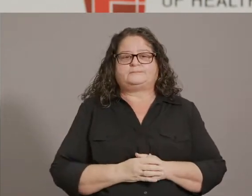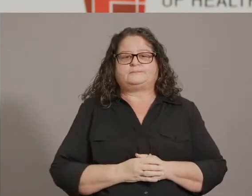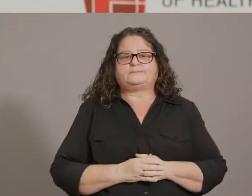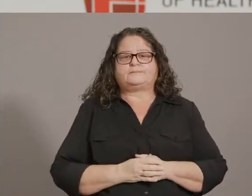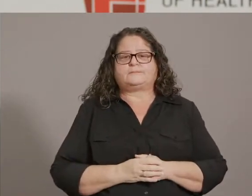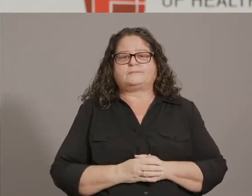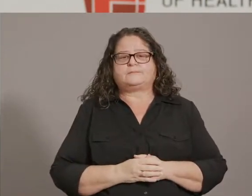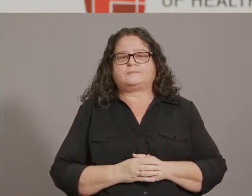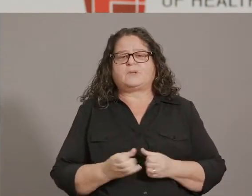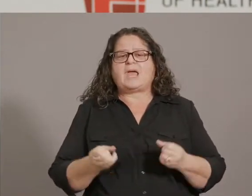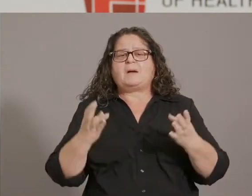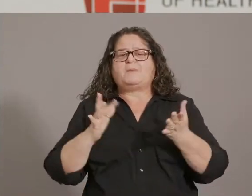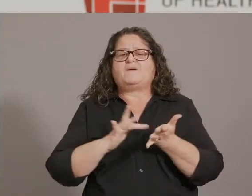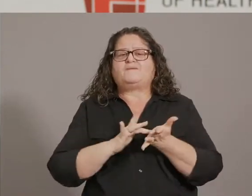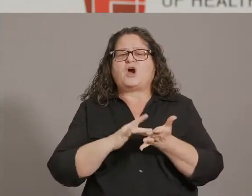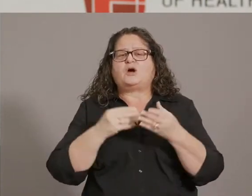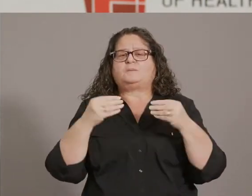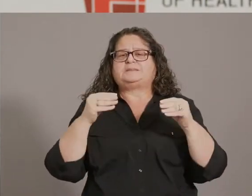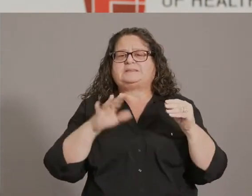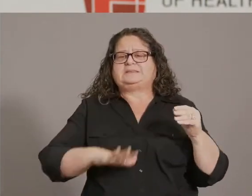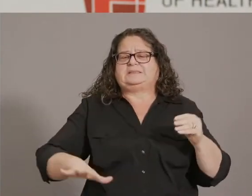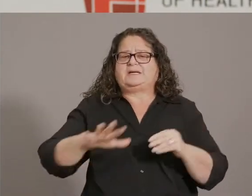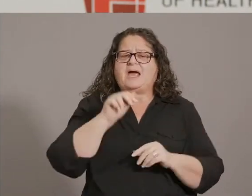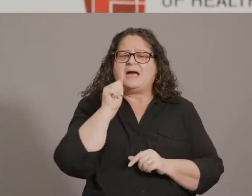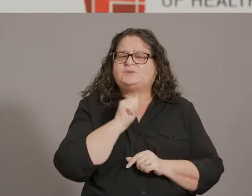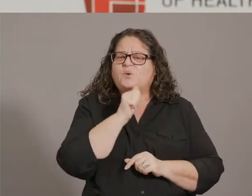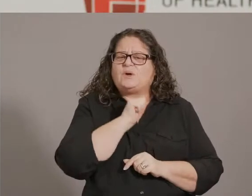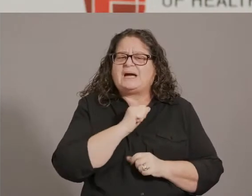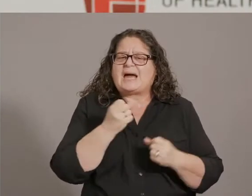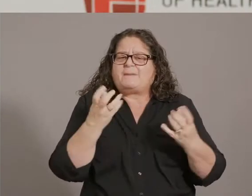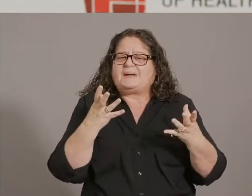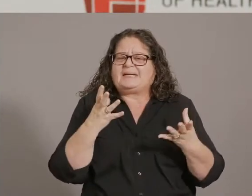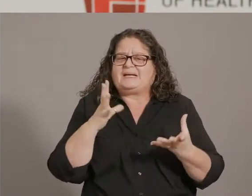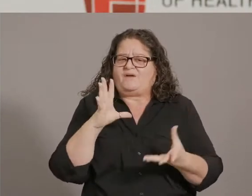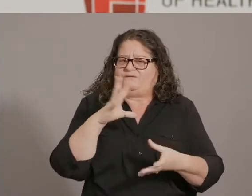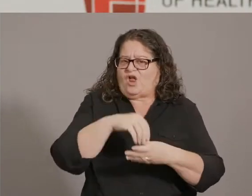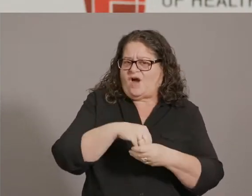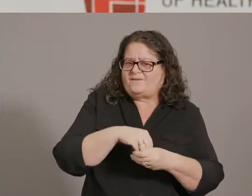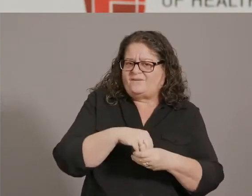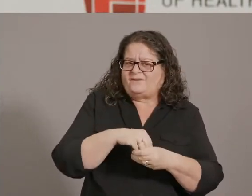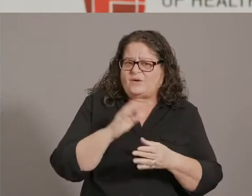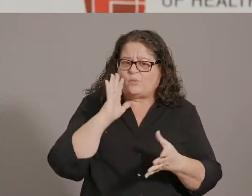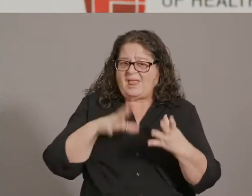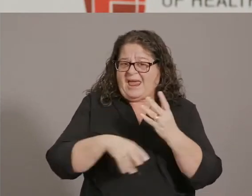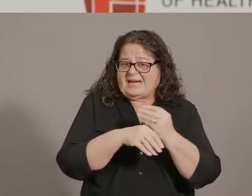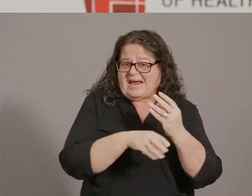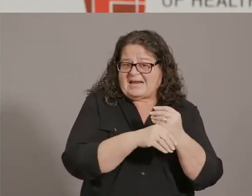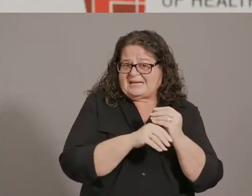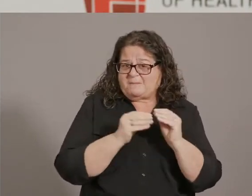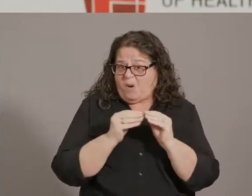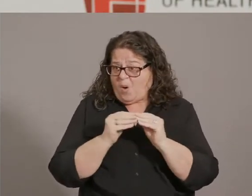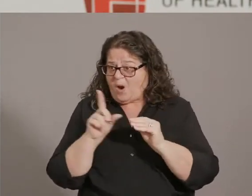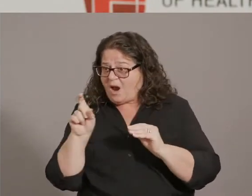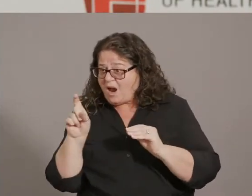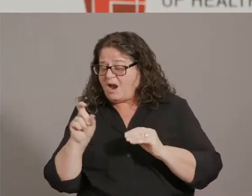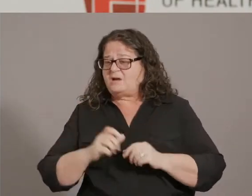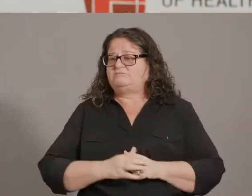in the state of Arizona, regardless of where they're getting their doses? How many more to come? Any numbers there? I know that we've got